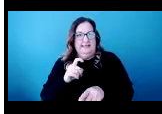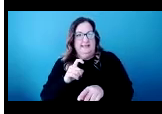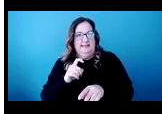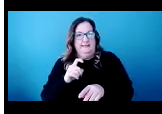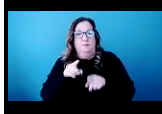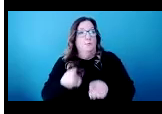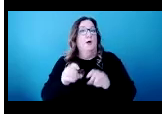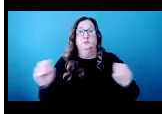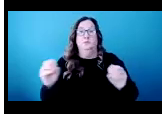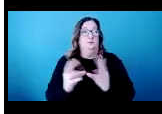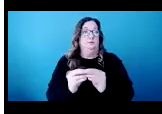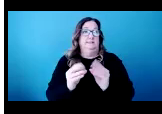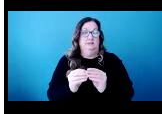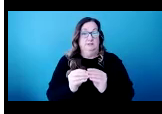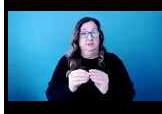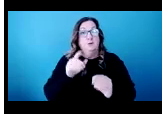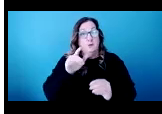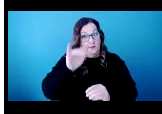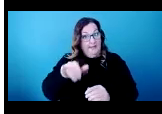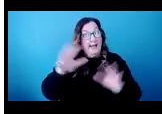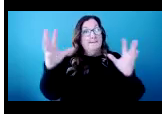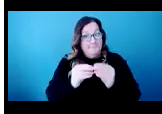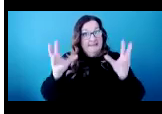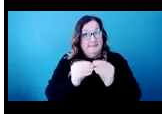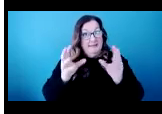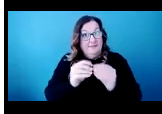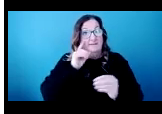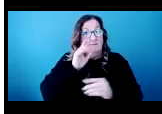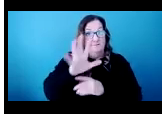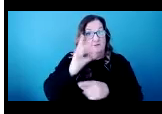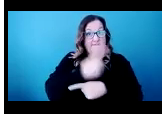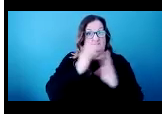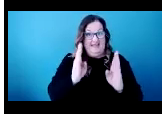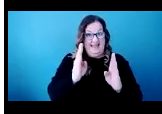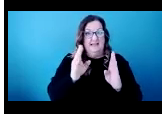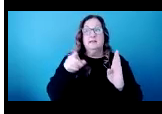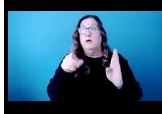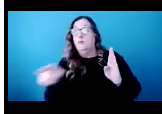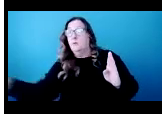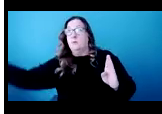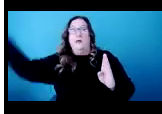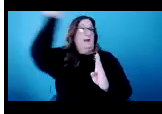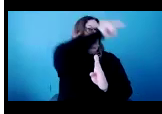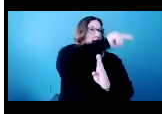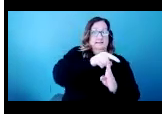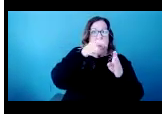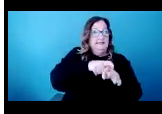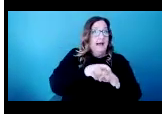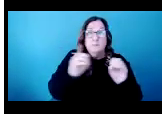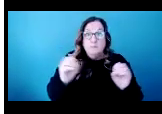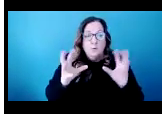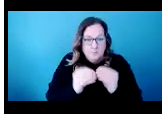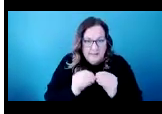not in session during that 45-day period. And that committee meets between sessions to study issues